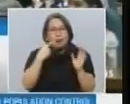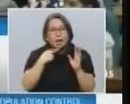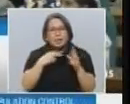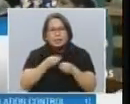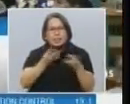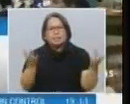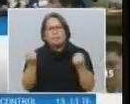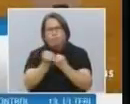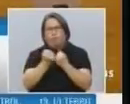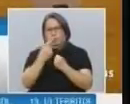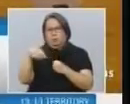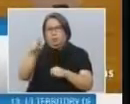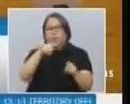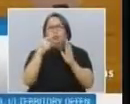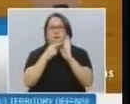all.